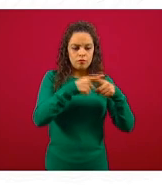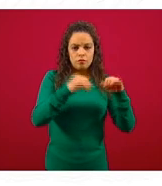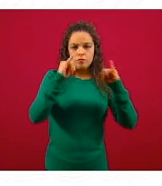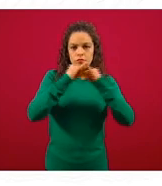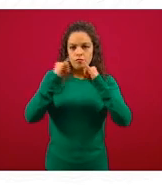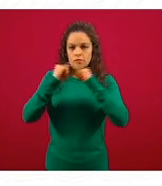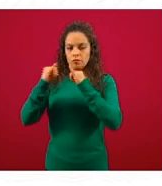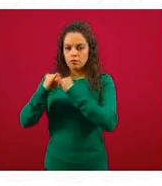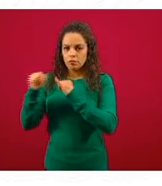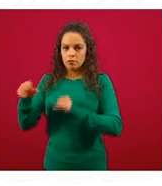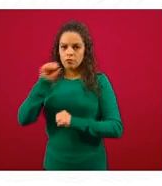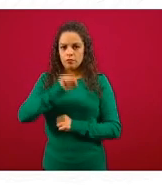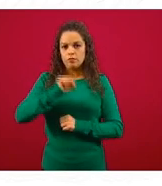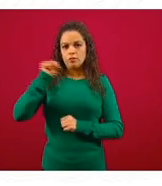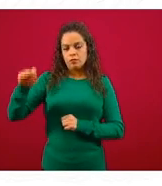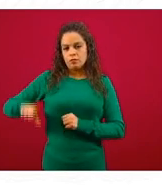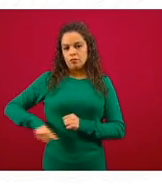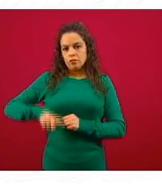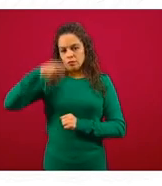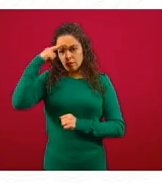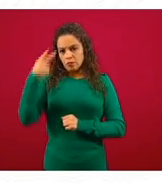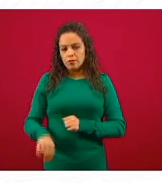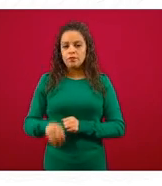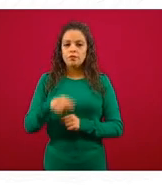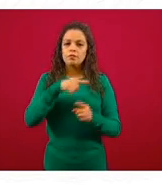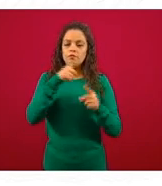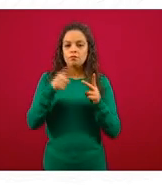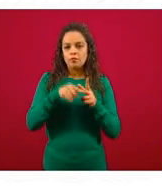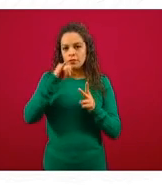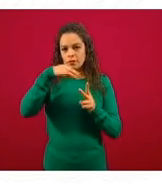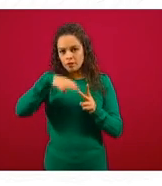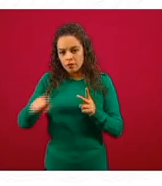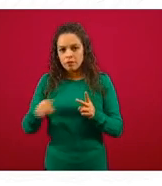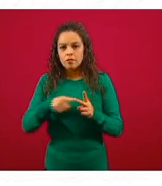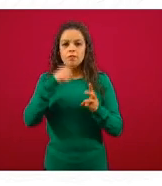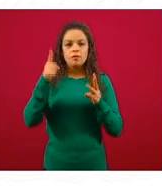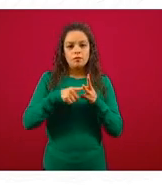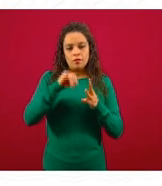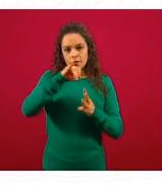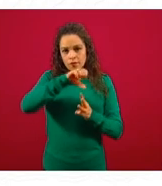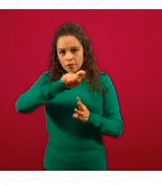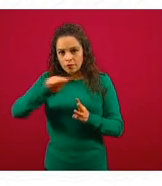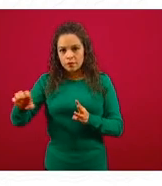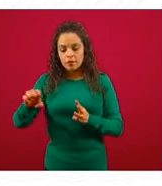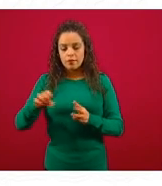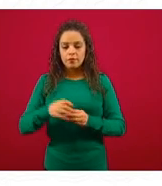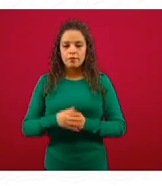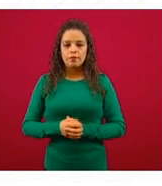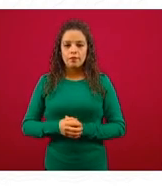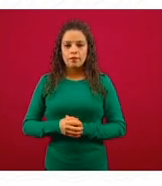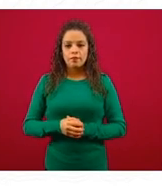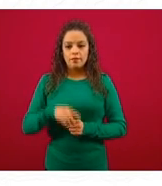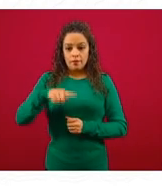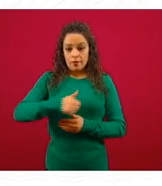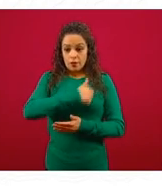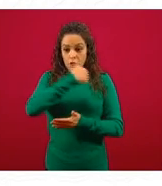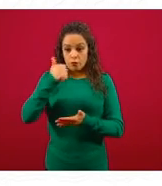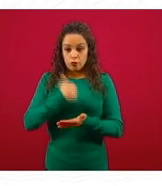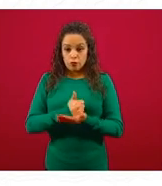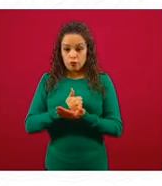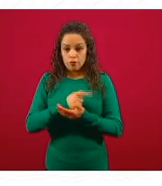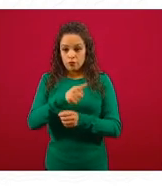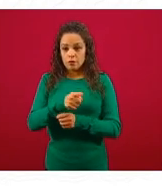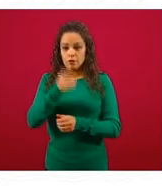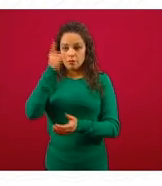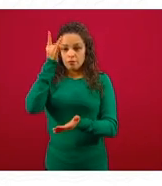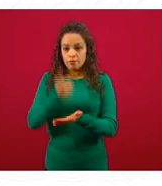de with the Salud del Ministry Gobierno of de Health, México, el IMSS, el IMSS, ISSSTE, ISTE, and the y la government of ciudad Mexico City. destinó un We have a SMS especial special